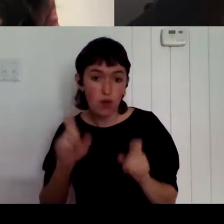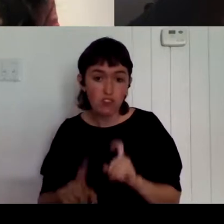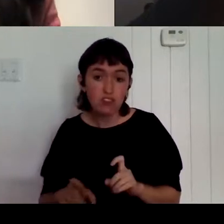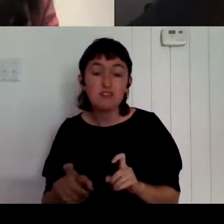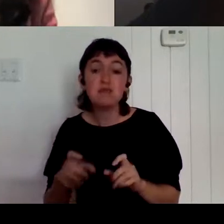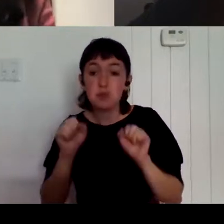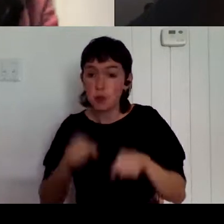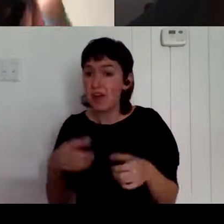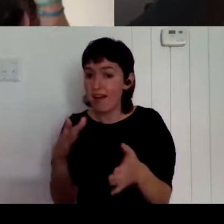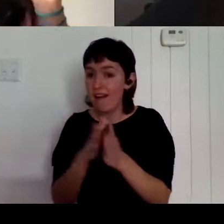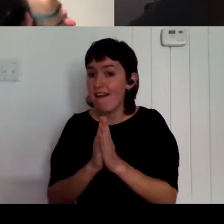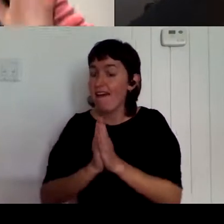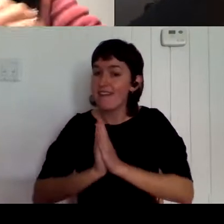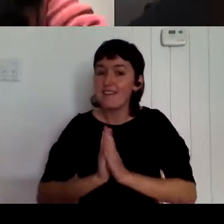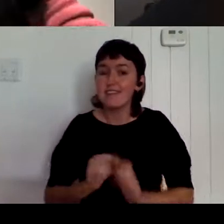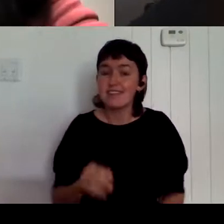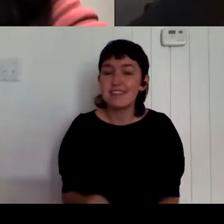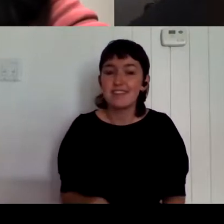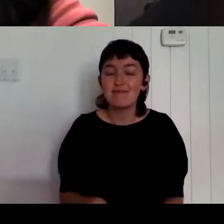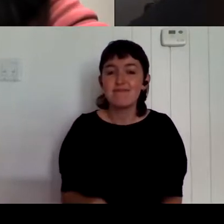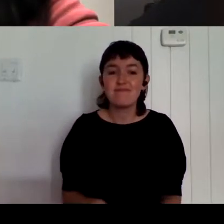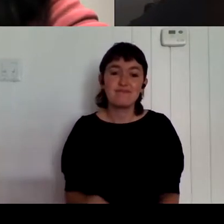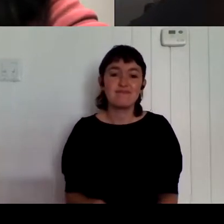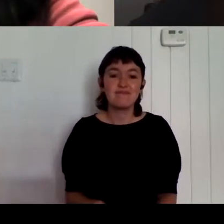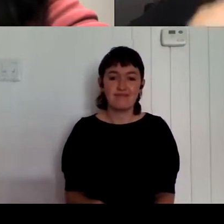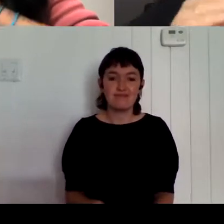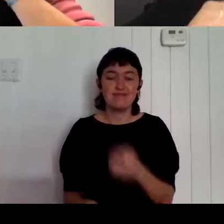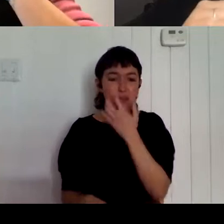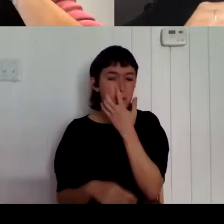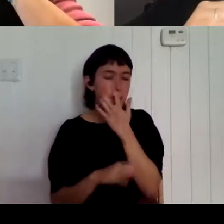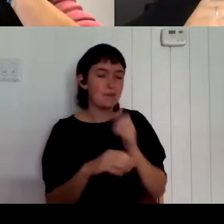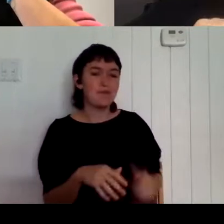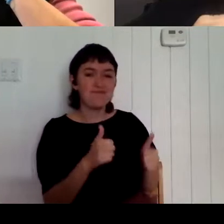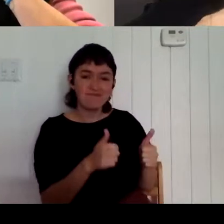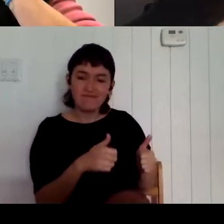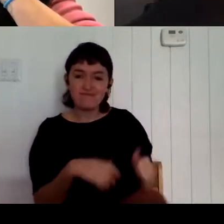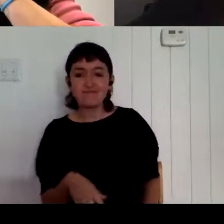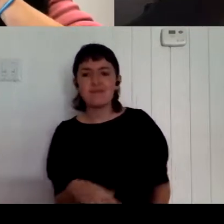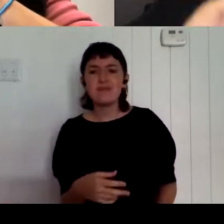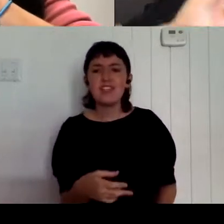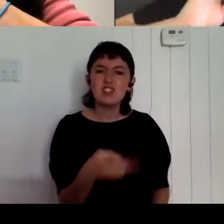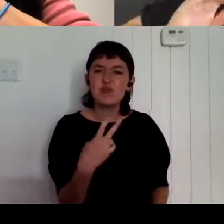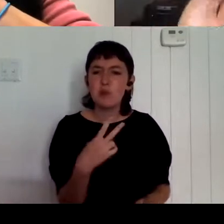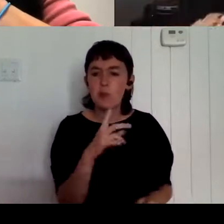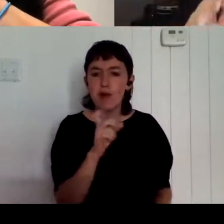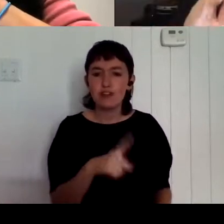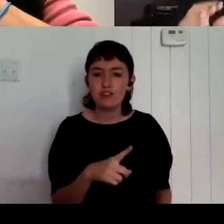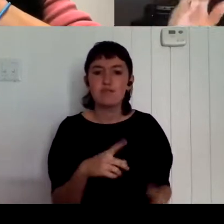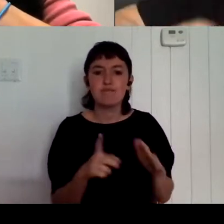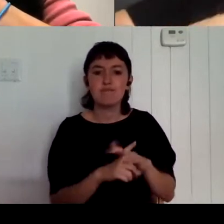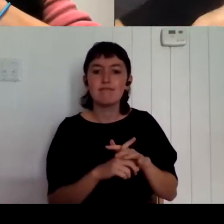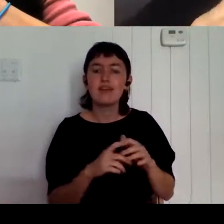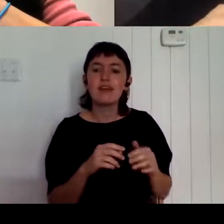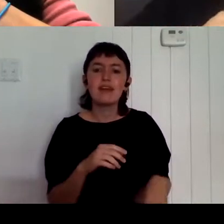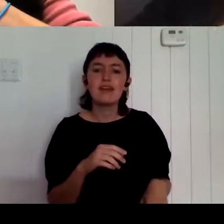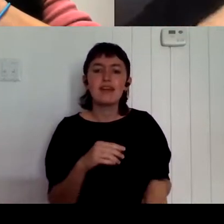who knows? I was like, we'll check it out. Sounds good. Okay. So, couple of questions that have come up around like, how badly can you